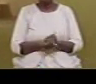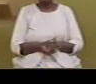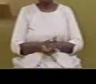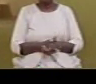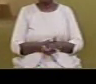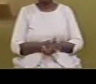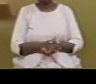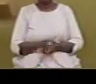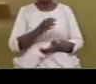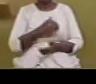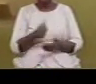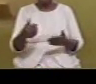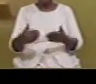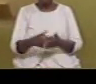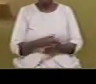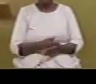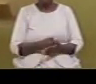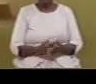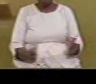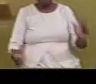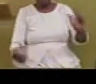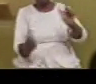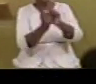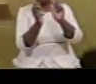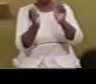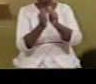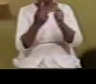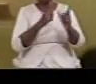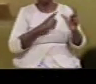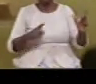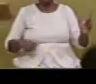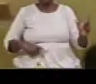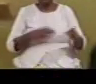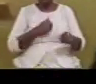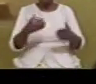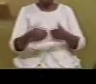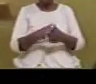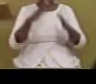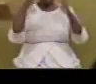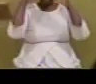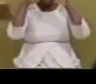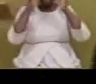A new encounter with the Lord, a new experience,